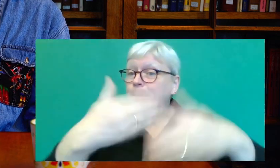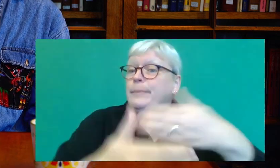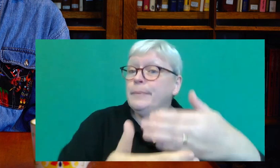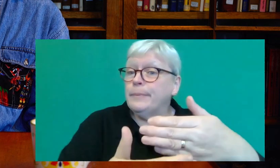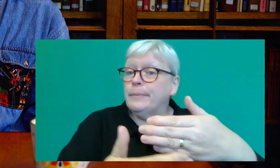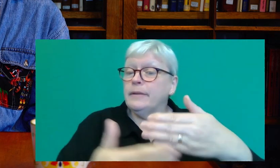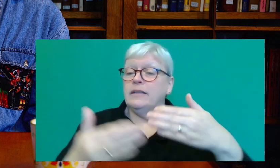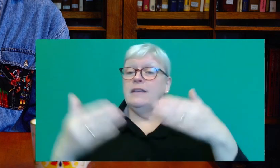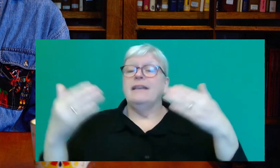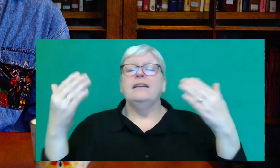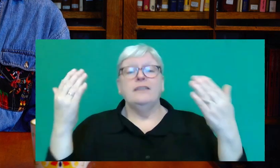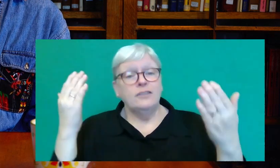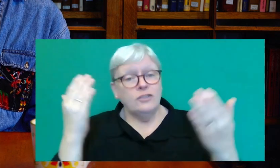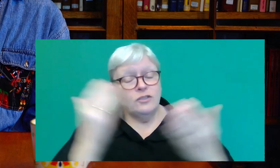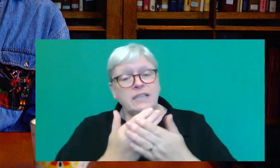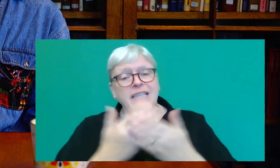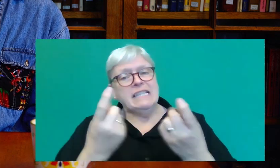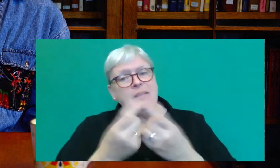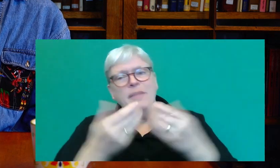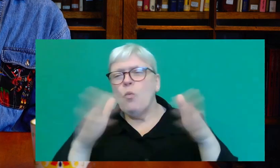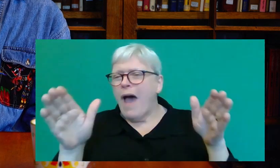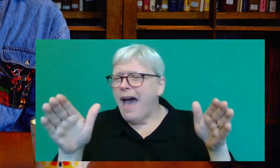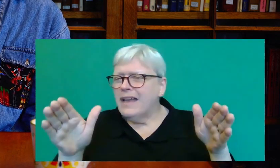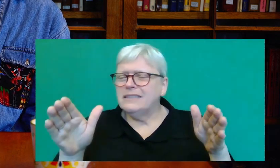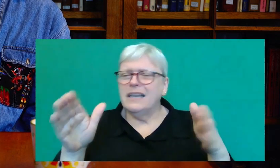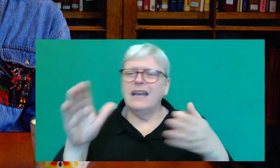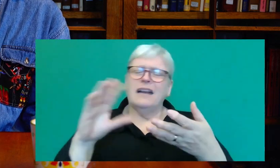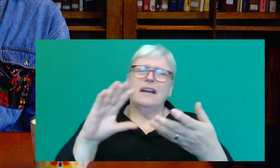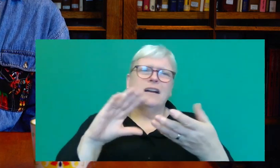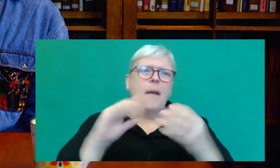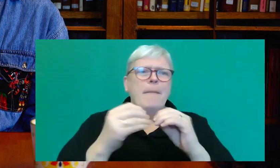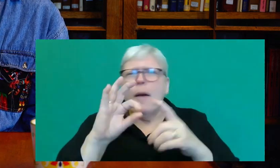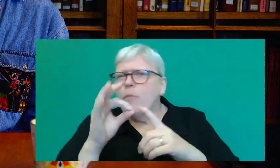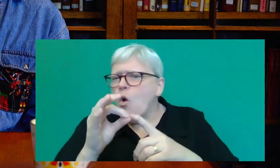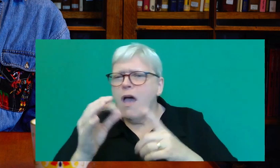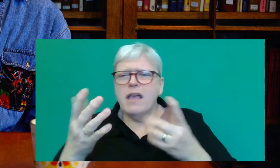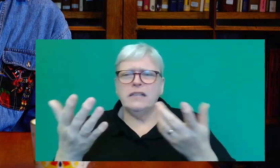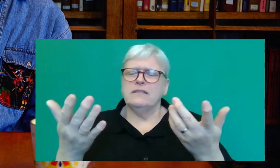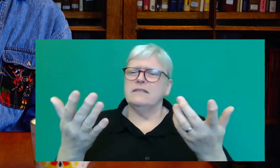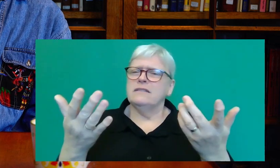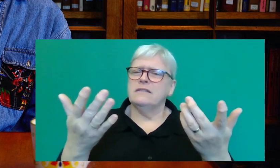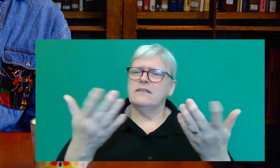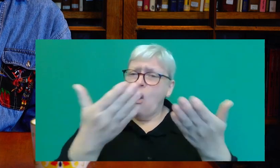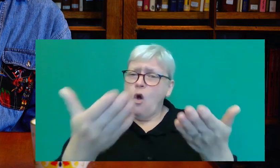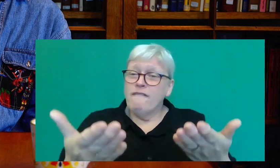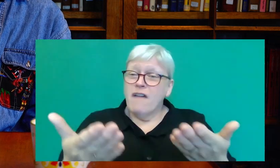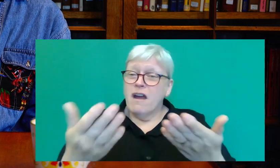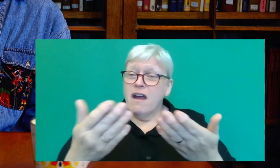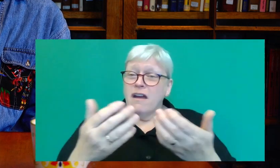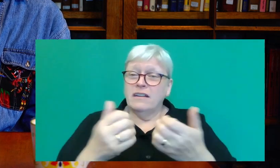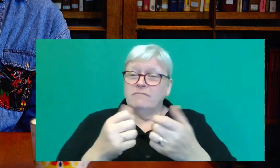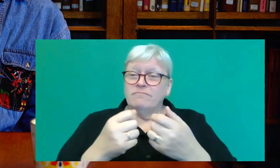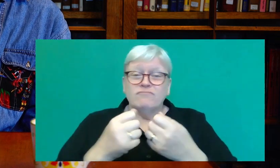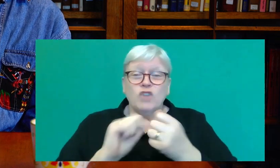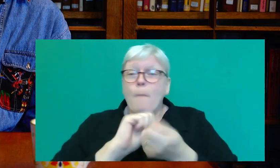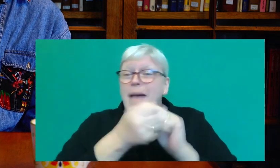there something wider ranger there? Was it making a point? Would it offer companionship for someone if they read it at that point in time in their